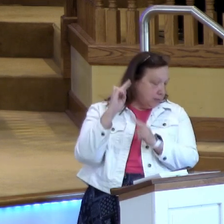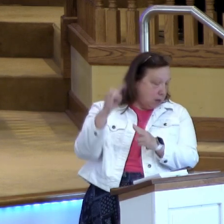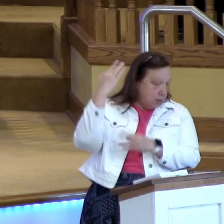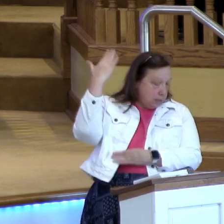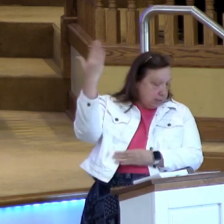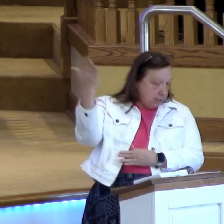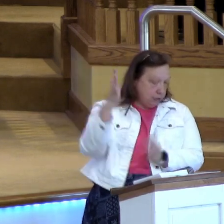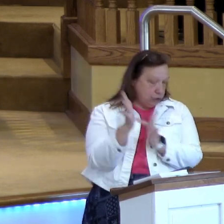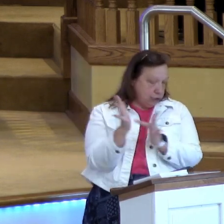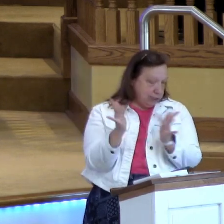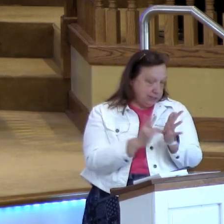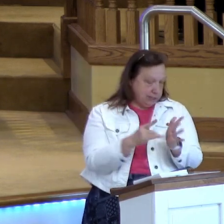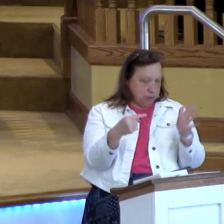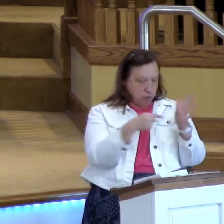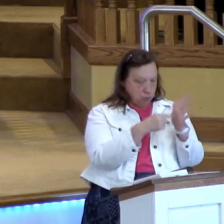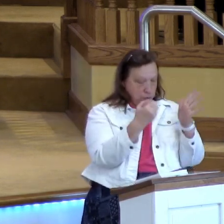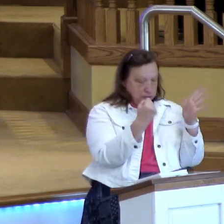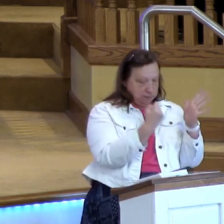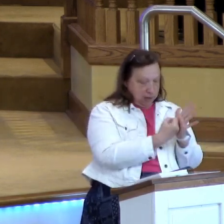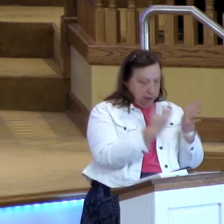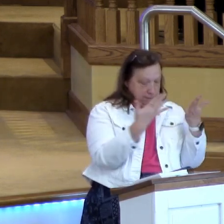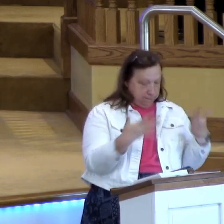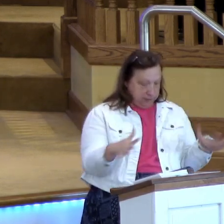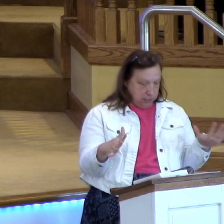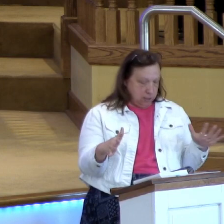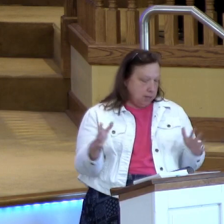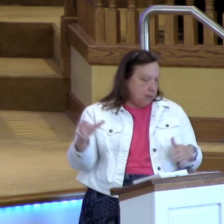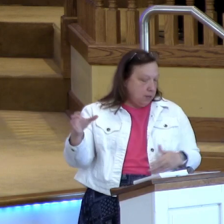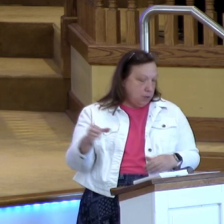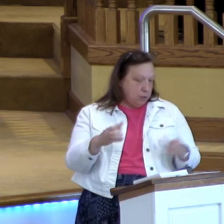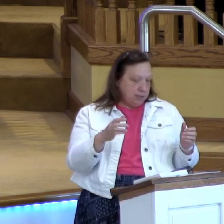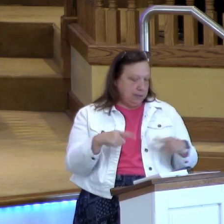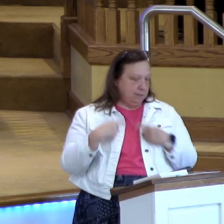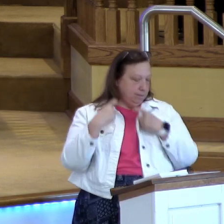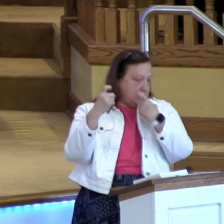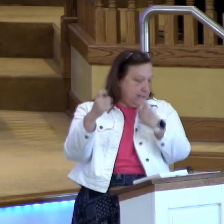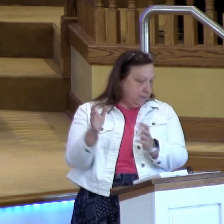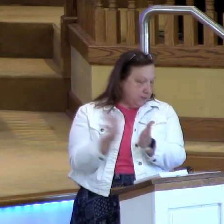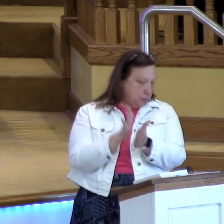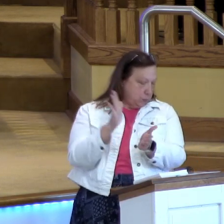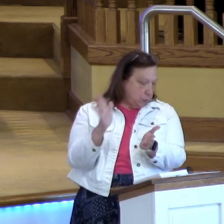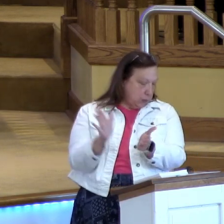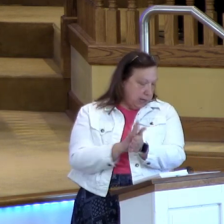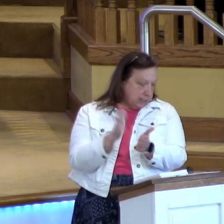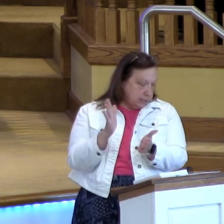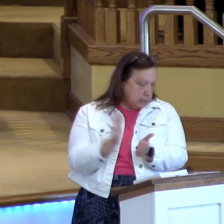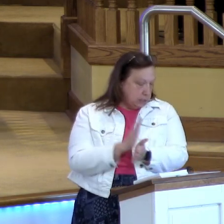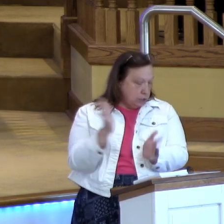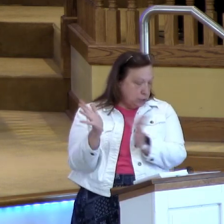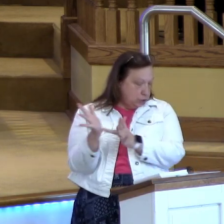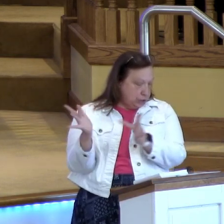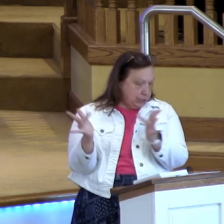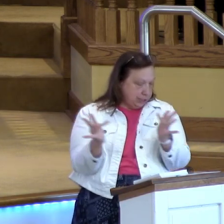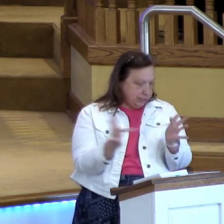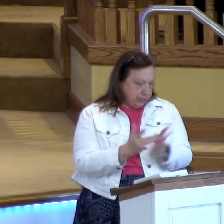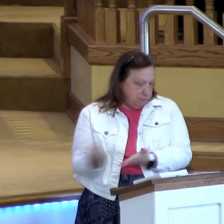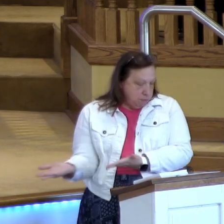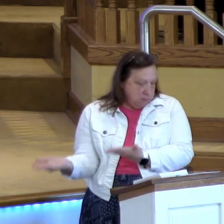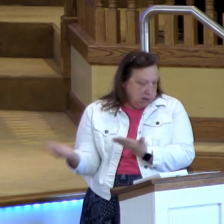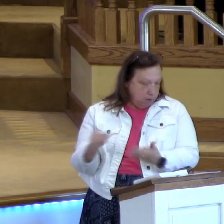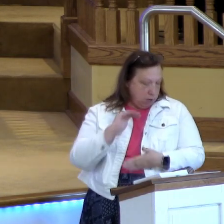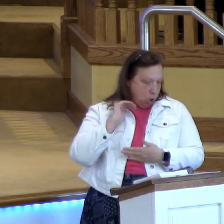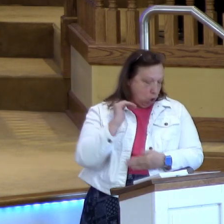Hail him, Jesus the crucified. Sound his praises, Jesus who bore our